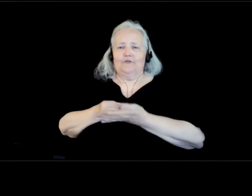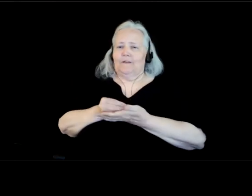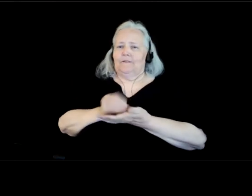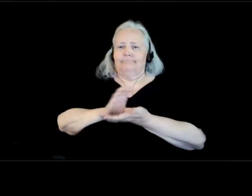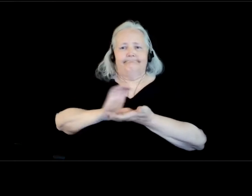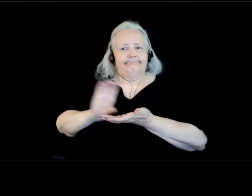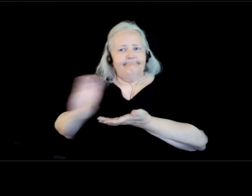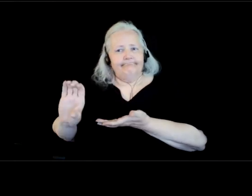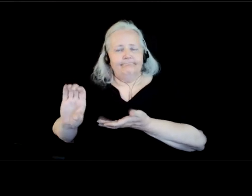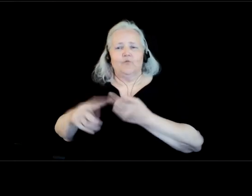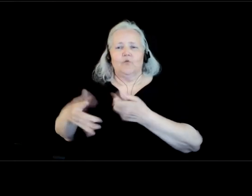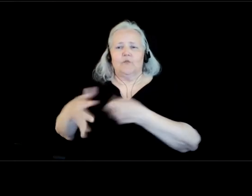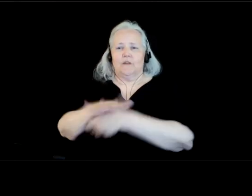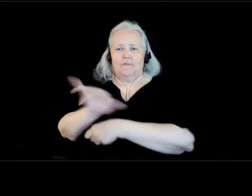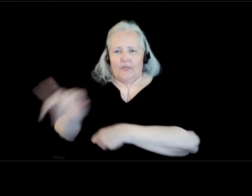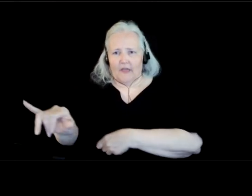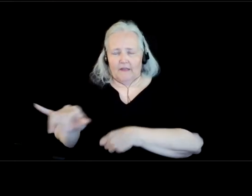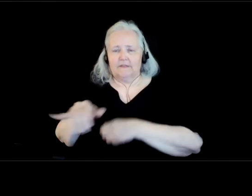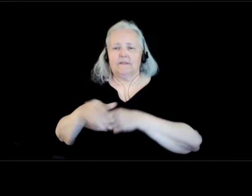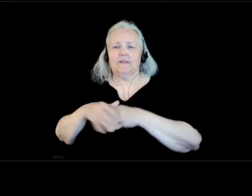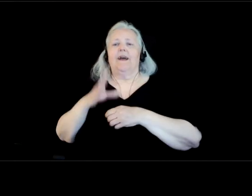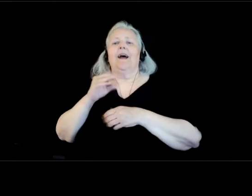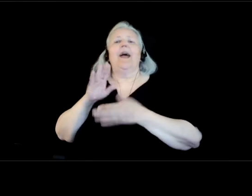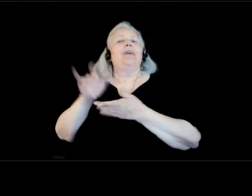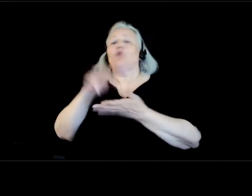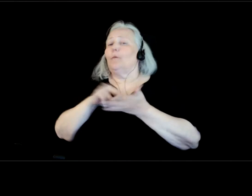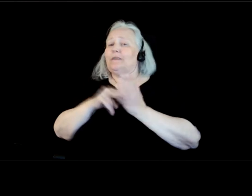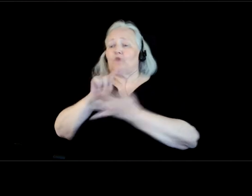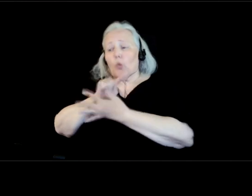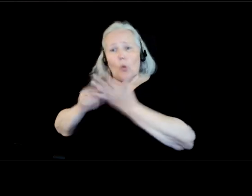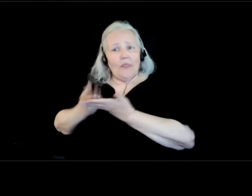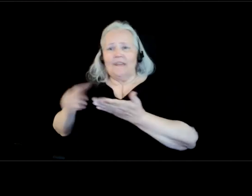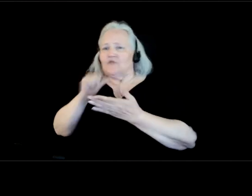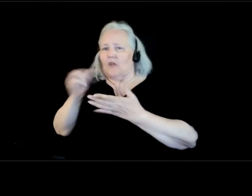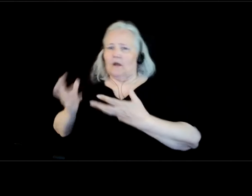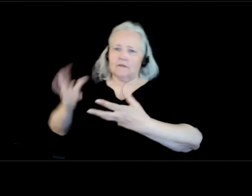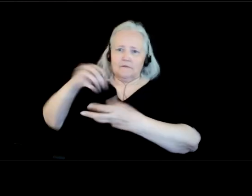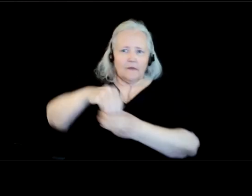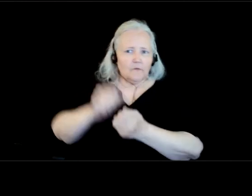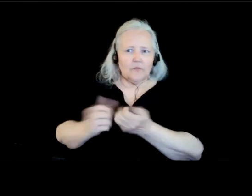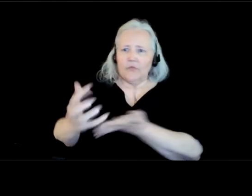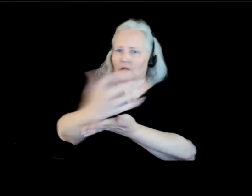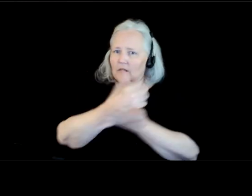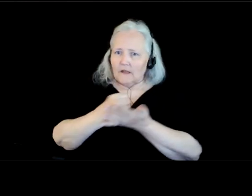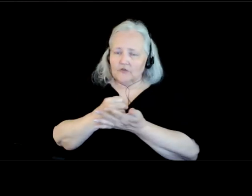not necessarily part of the corpora. So are those things covered in this section?